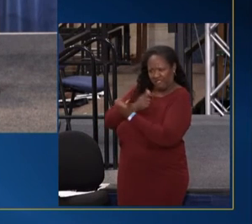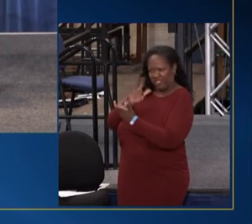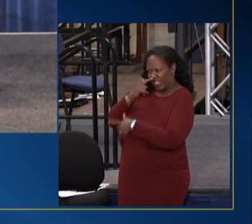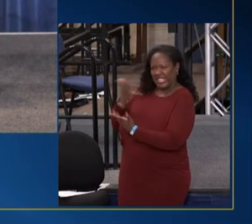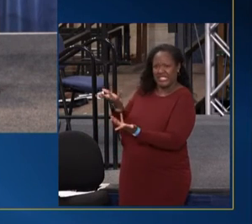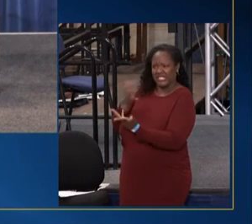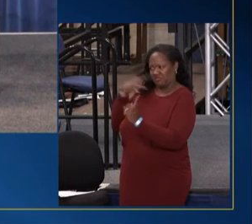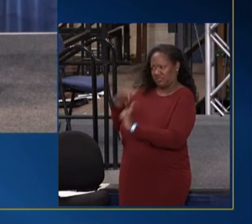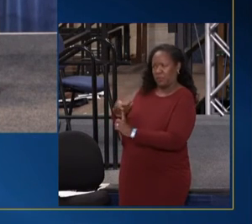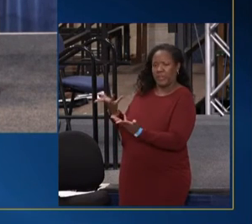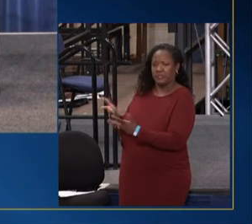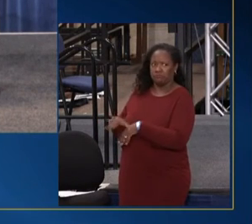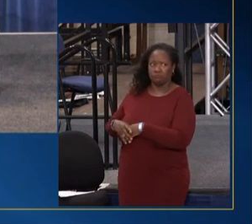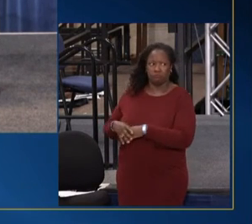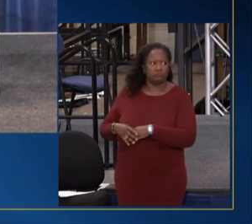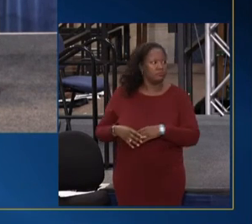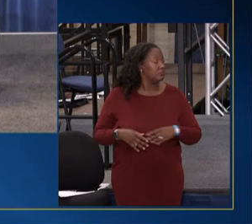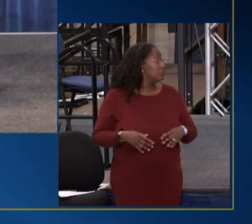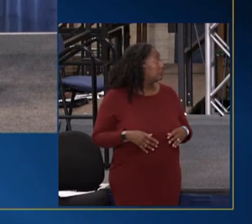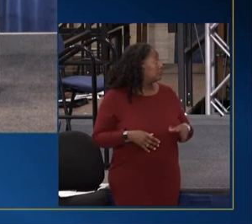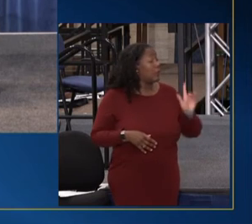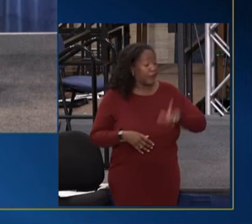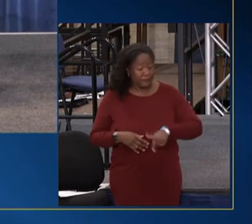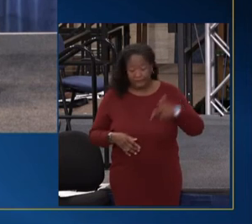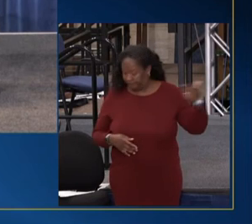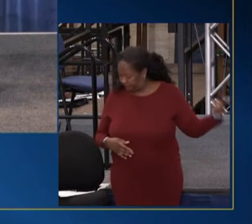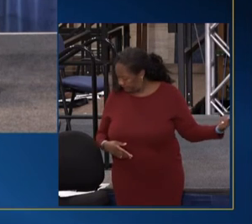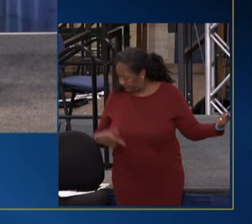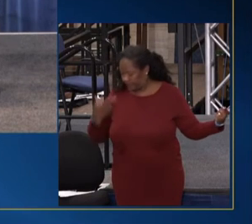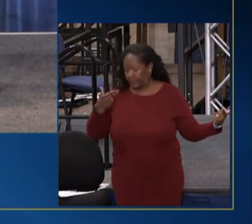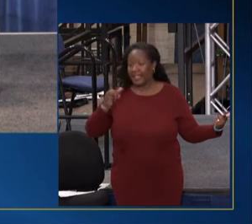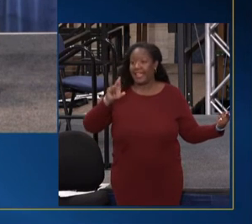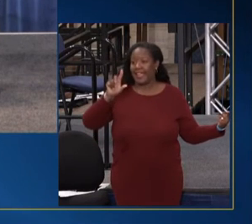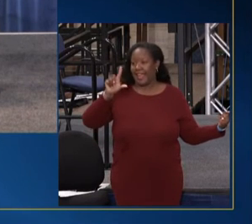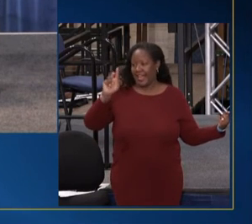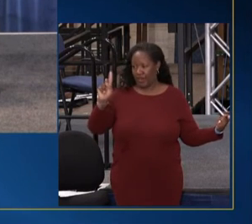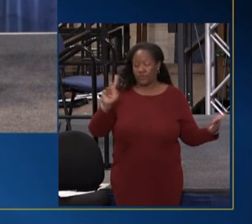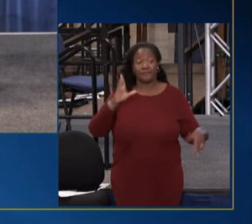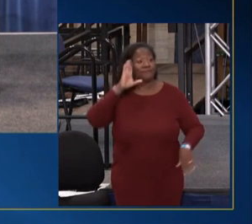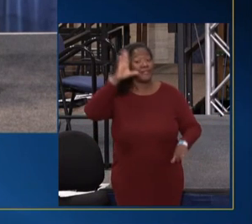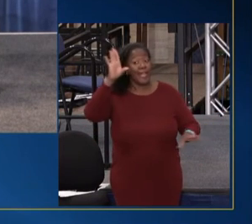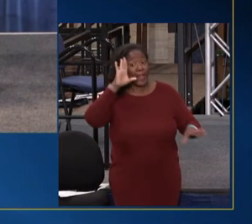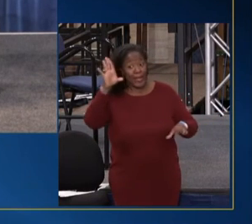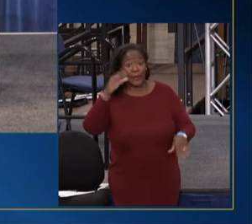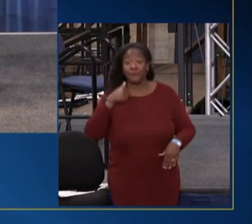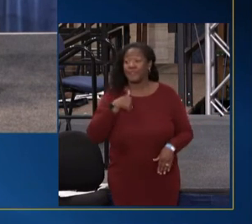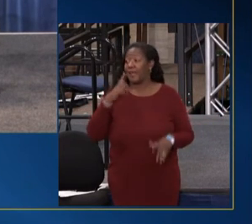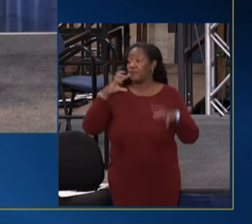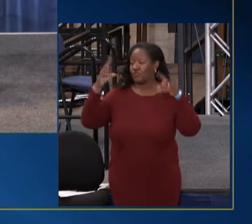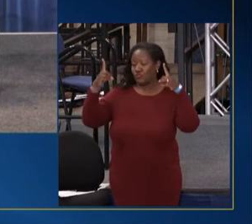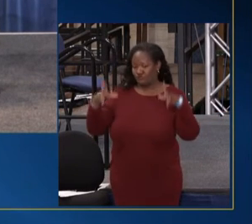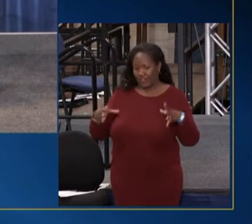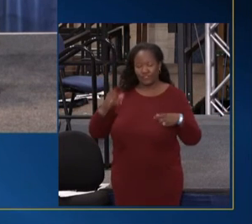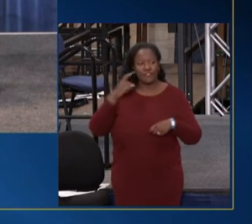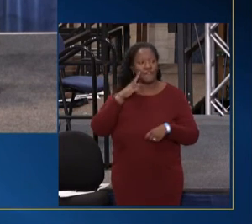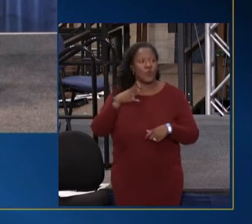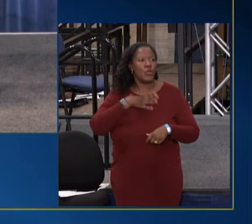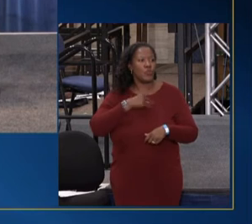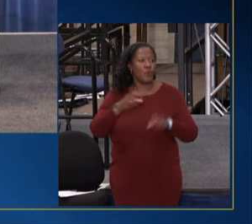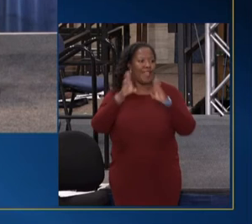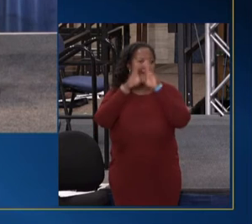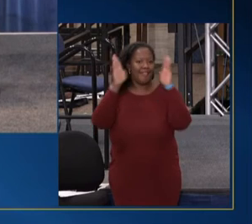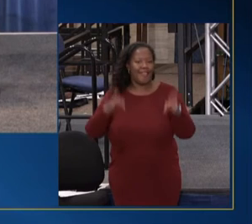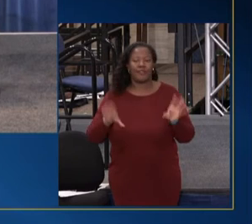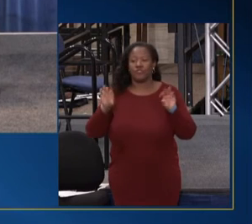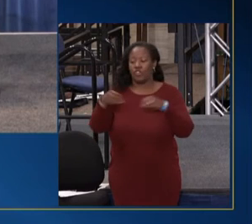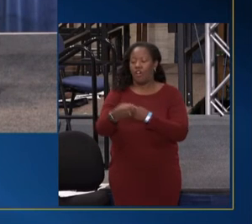Harold? Okay. Well, hello, everyone. I'm Harold Phillips. I am the director for the White House Office